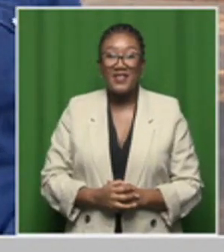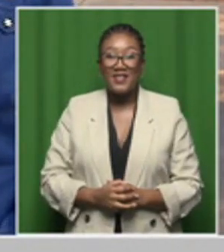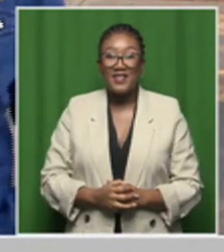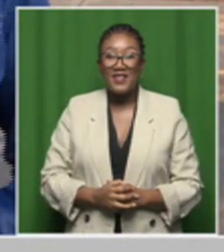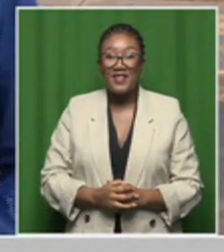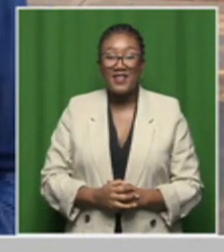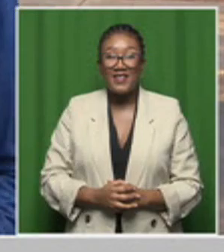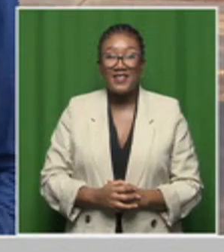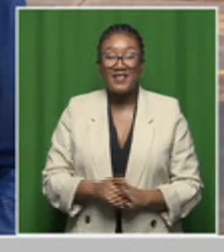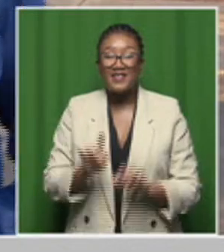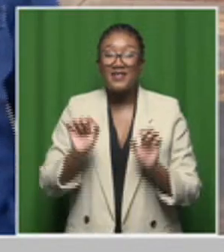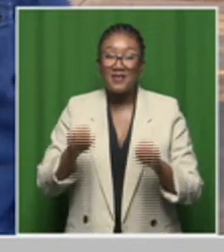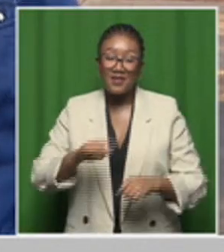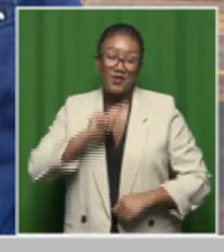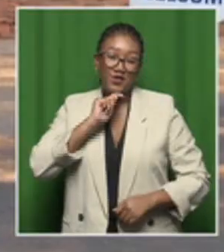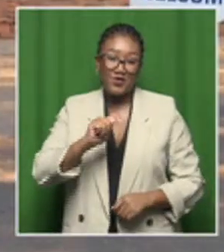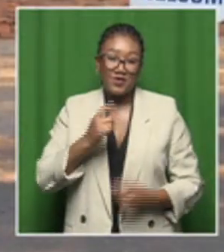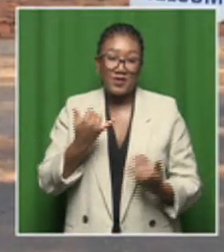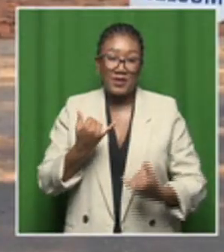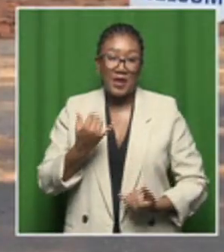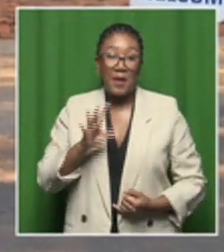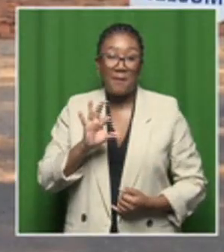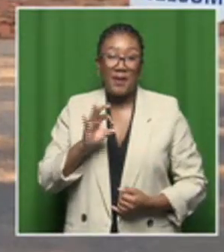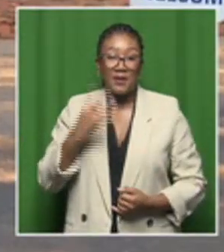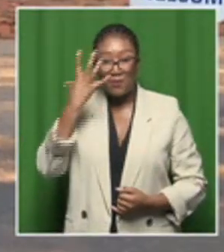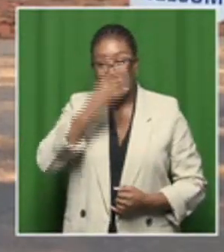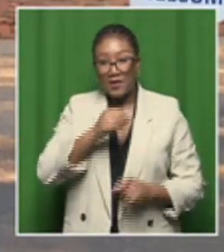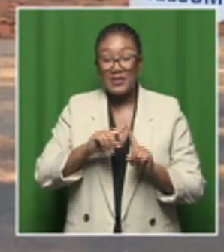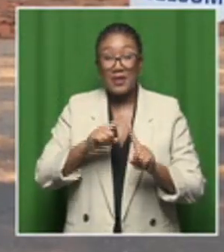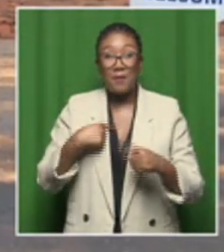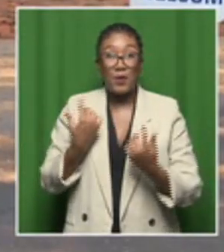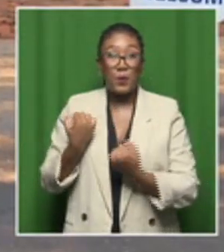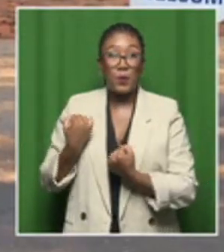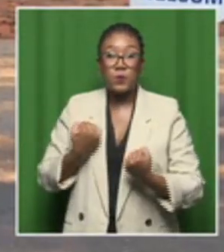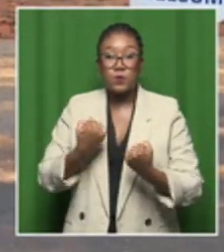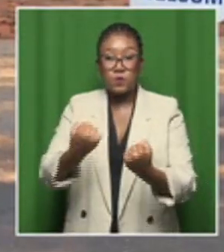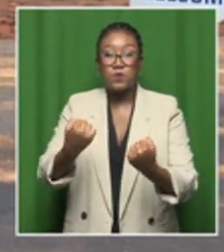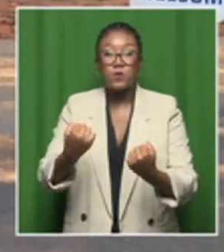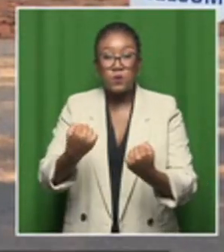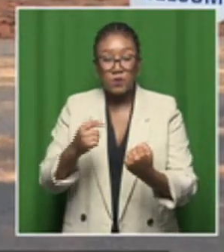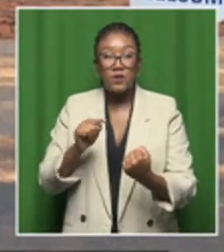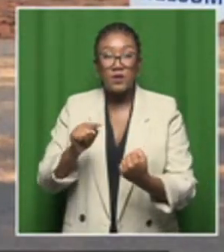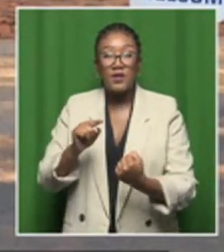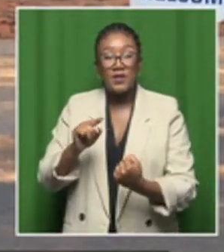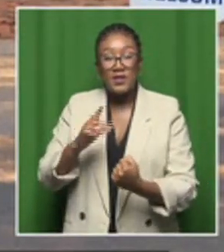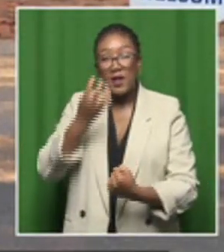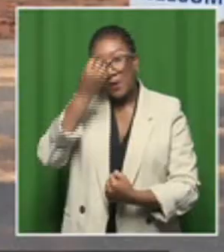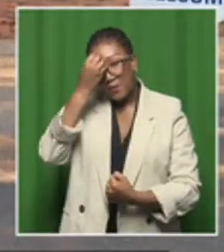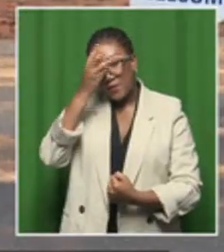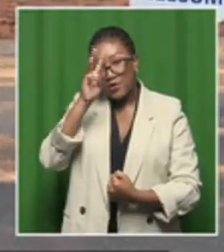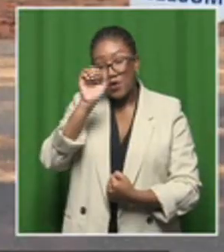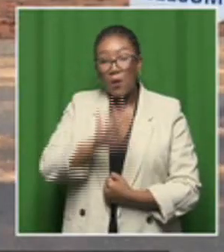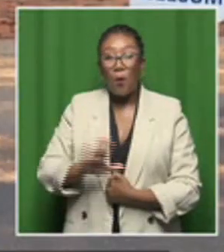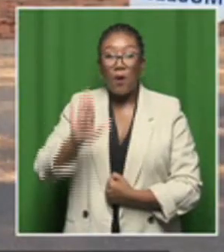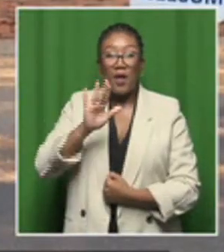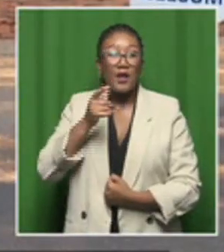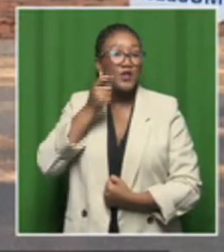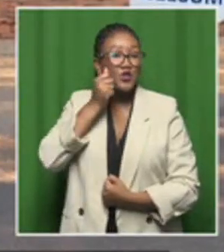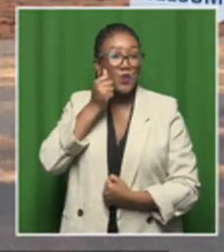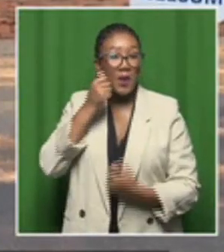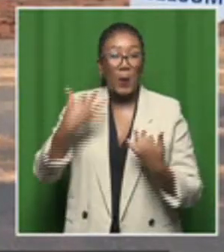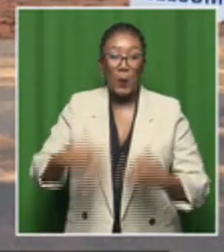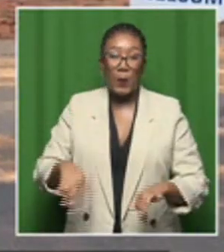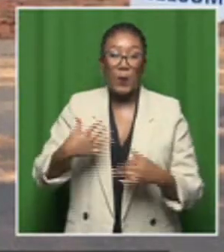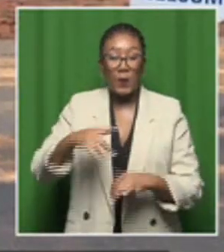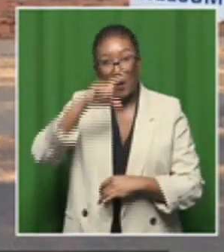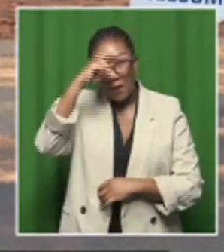Yeah, it certainly is a beautiful Monday, driving from Johannesburg into Tshwane this morning. Beautiful, sun is up. It's just